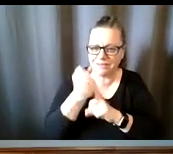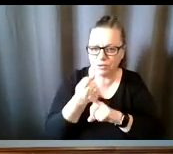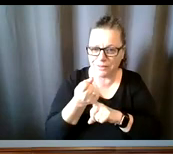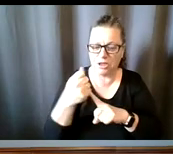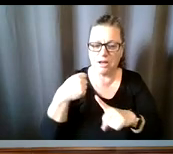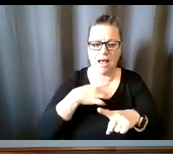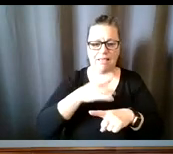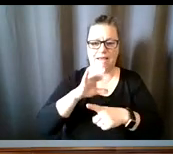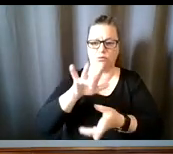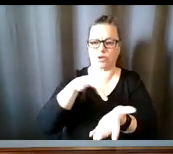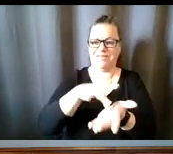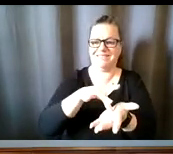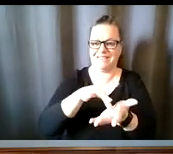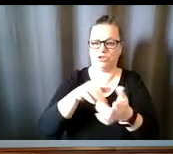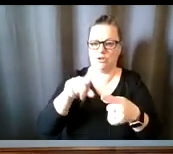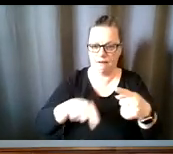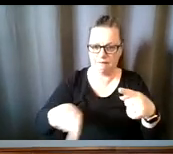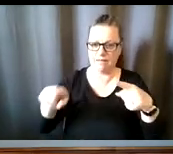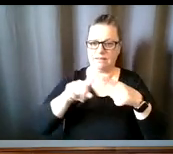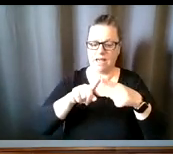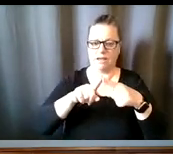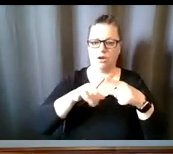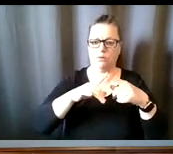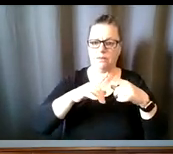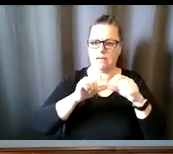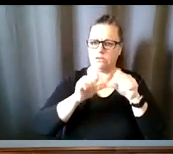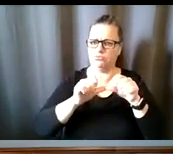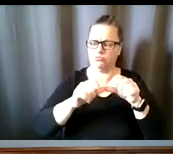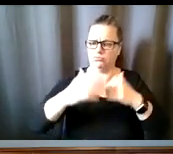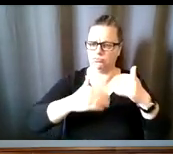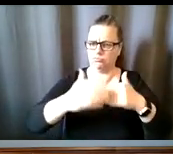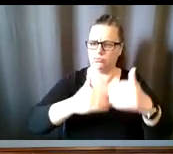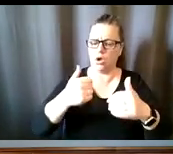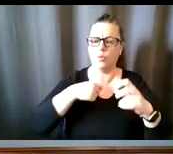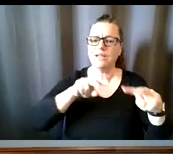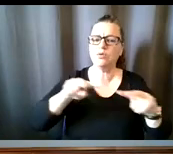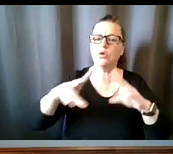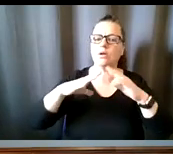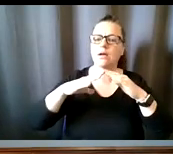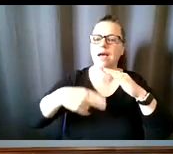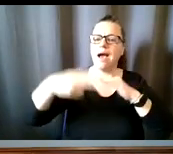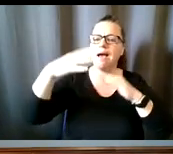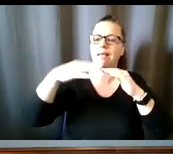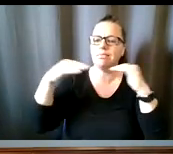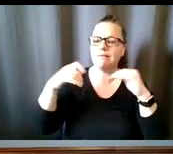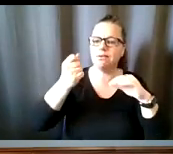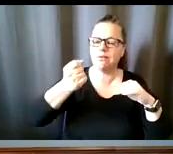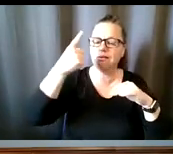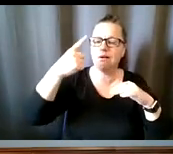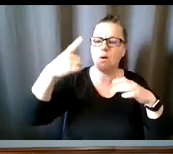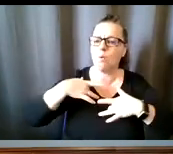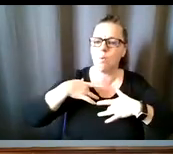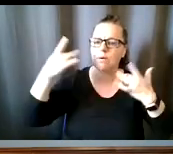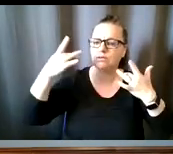the Pdca cycle, because all along the way, we need to be really kind of looking at a high level, understanding what's going on